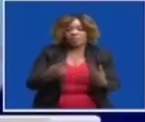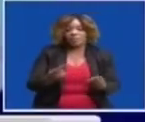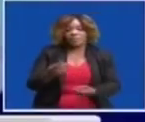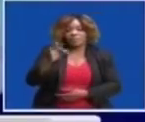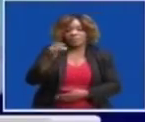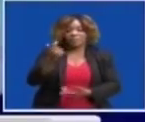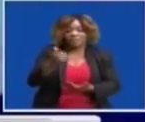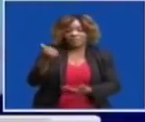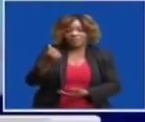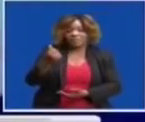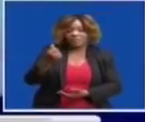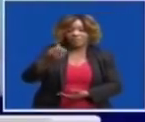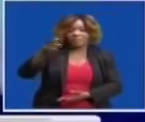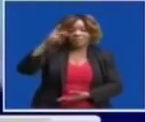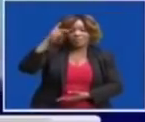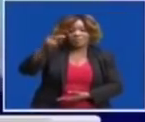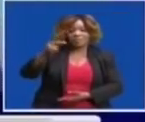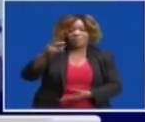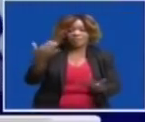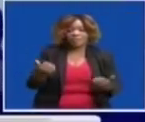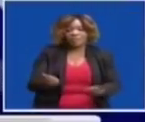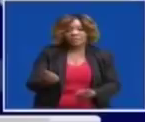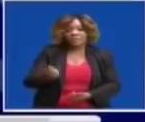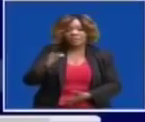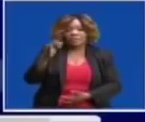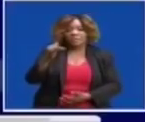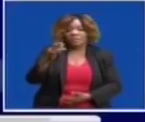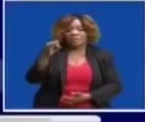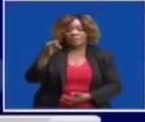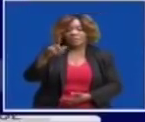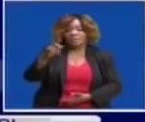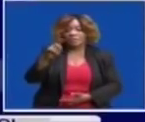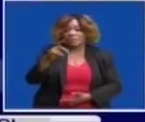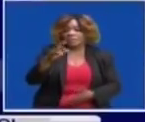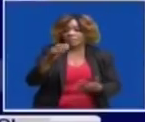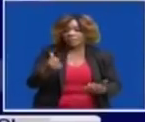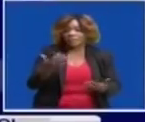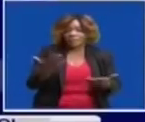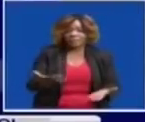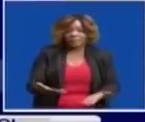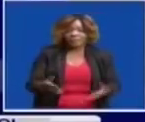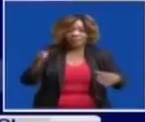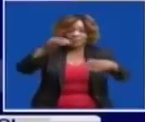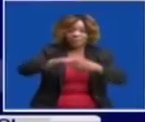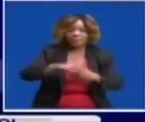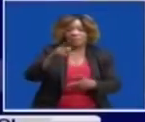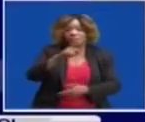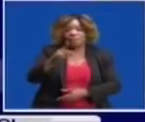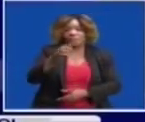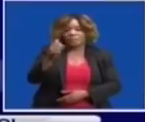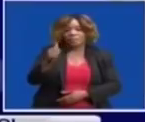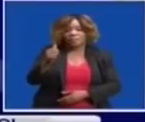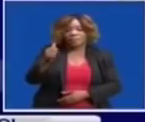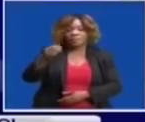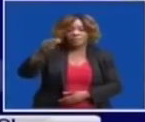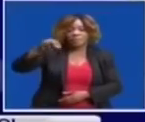between Lumwana Radiants and Nkana Football Club was postponed due to Nkana's involvement in the Samo Zumu Ndrovu Charity